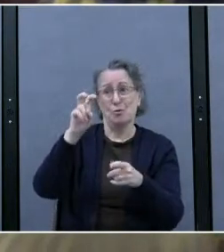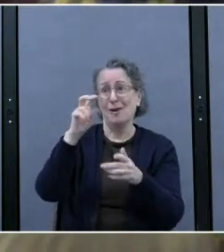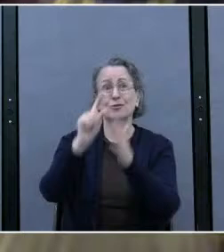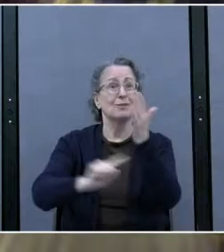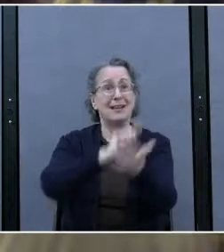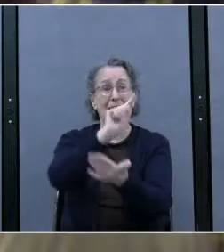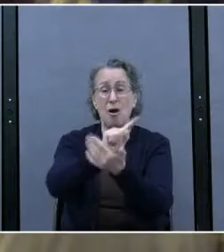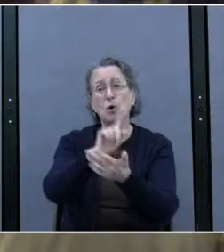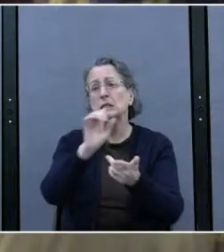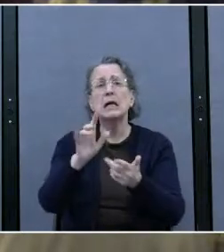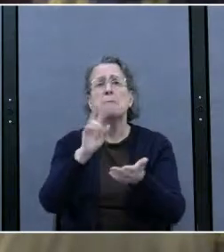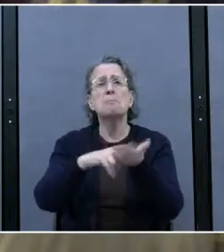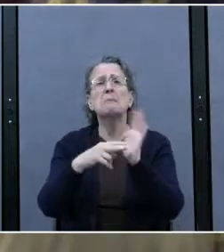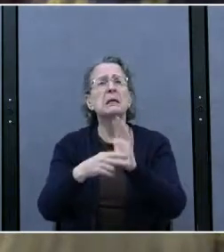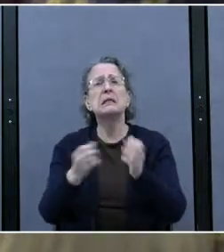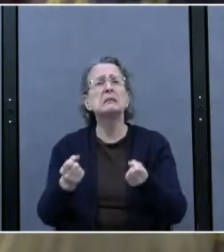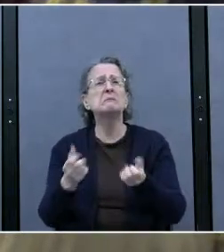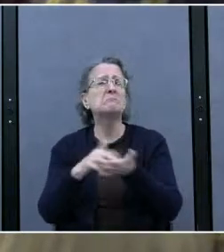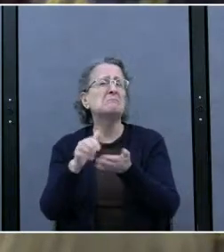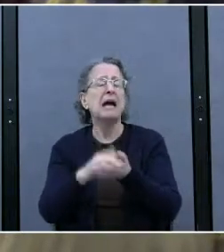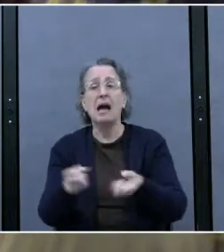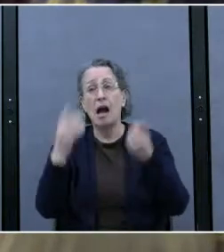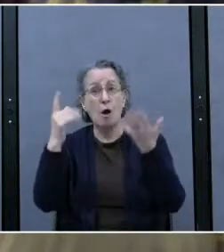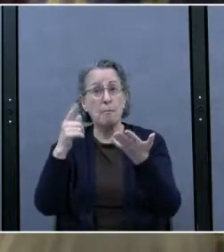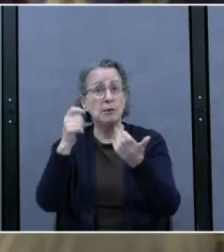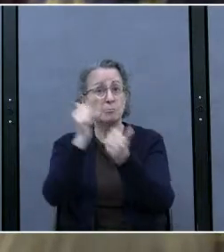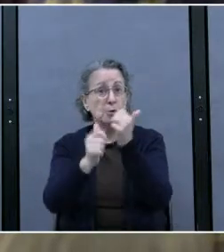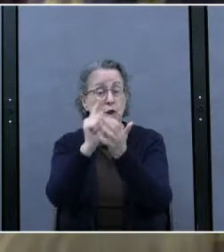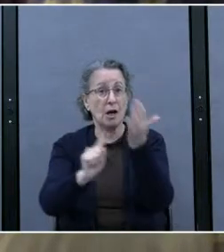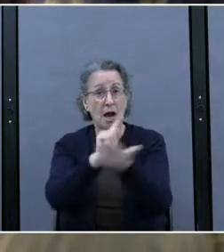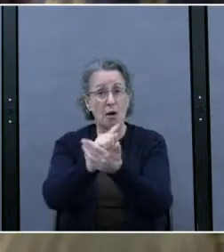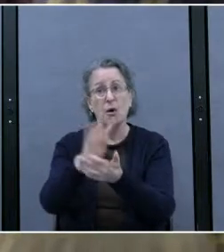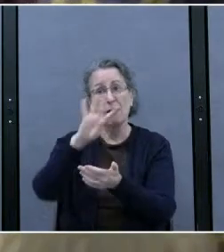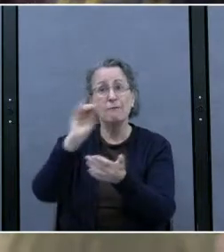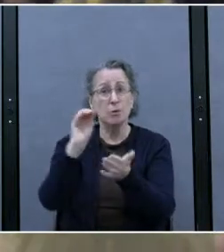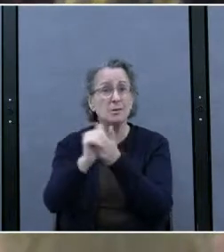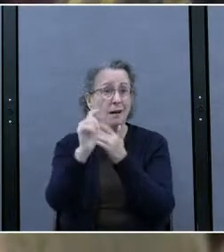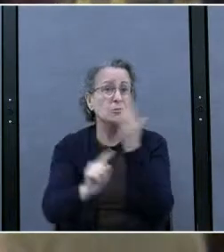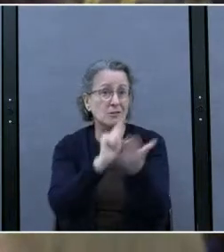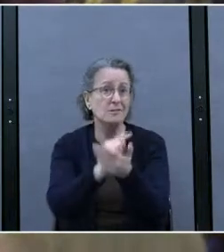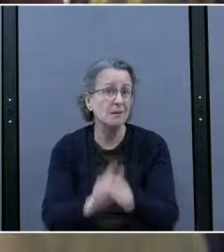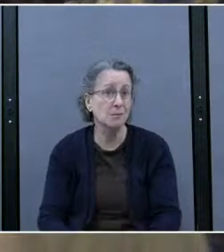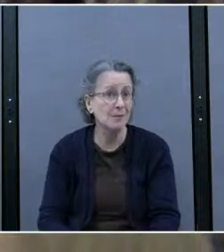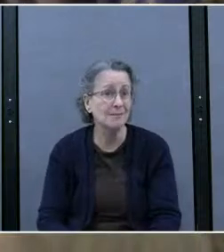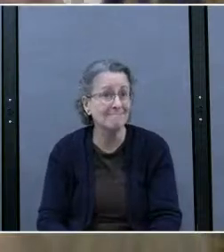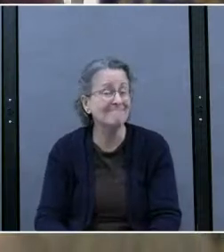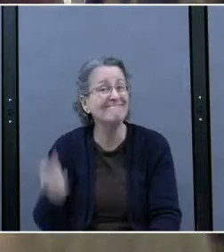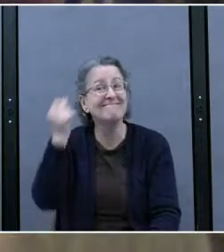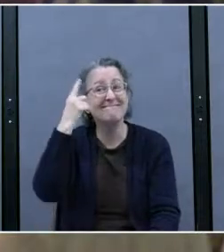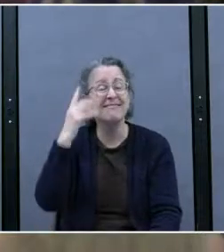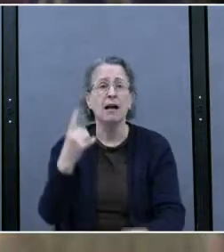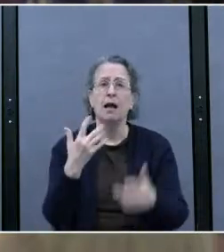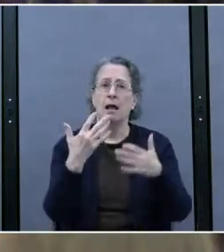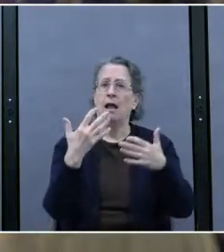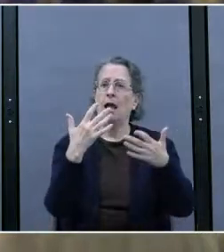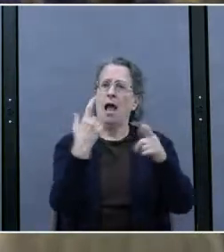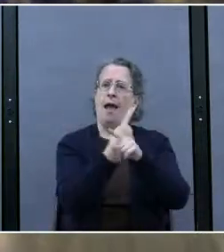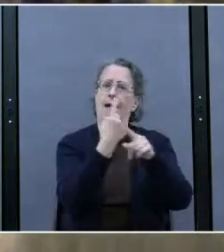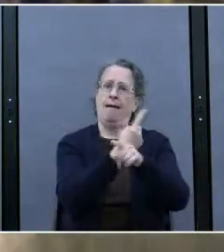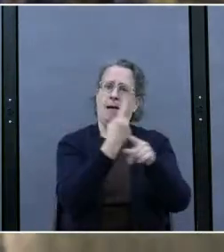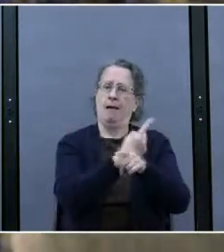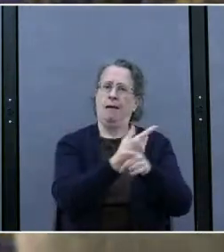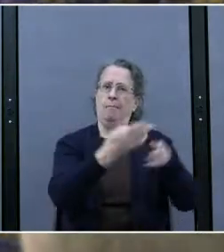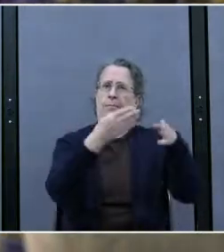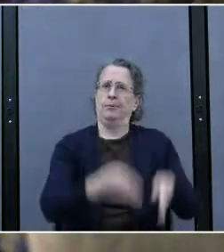probably about a third more than the average wage earner in this